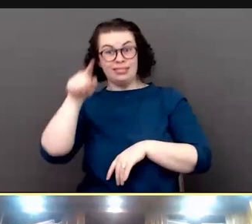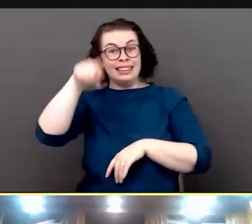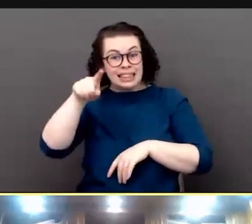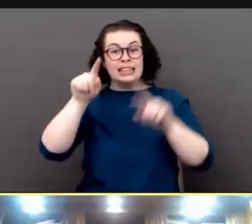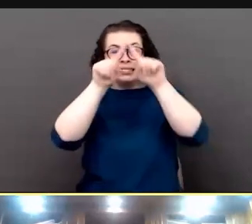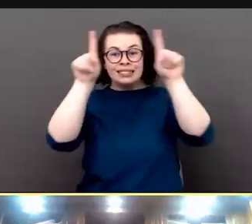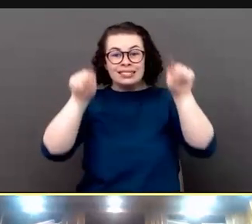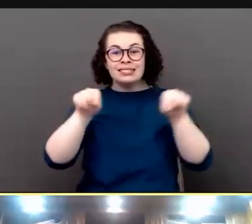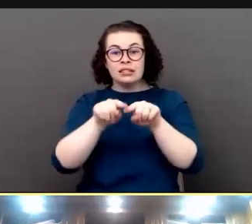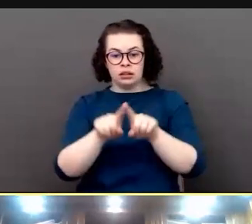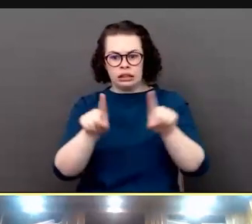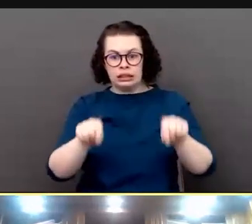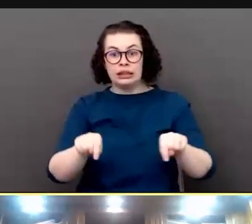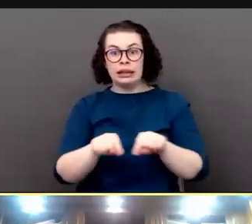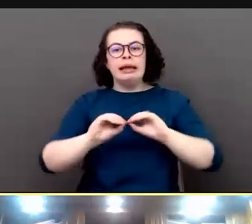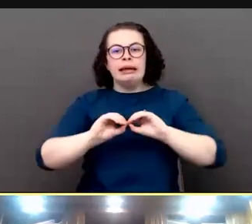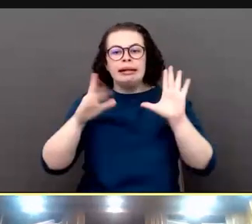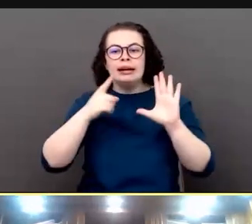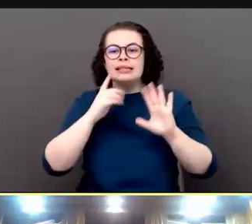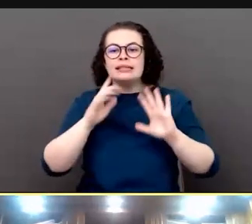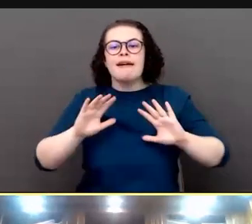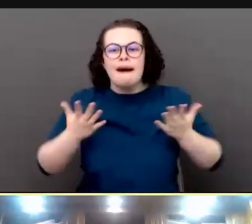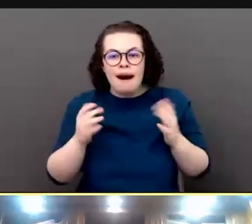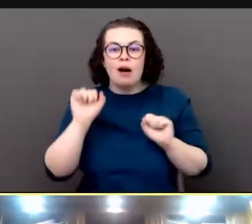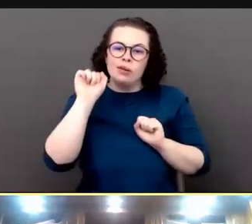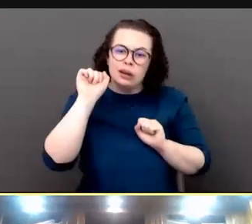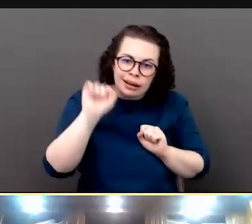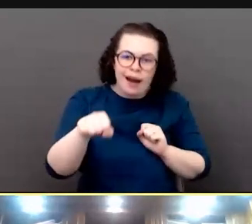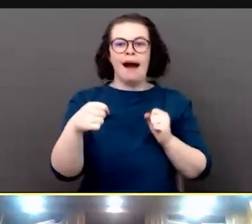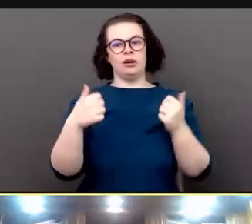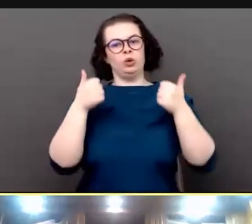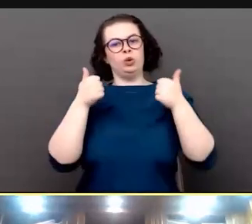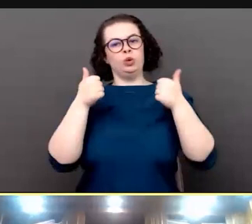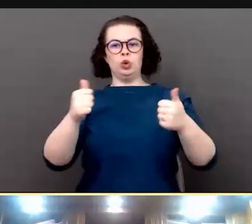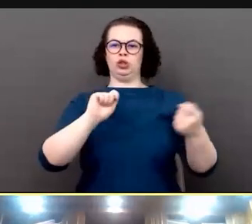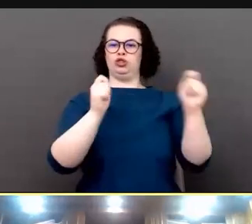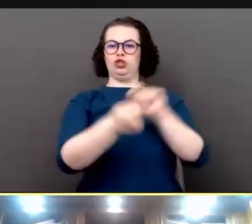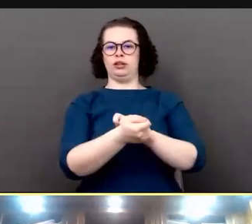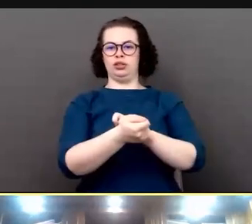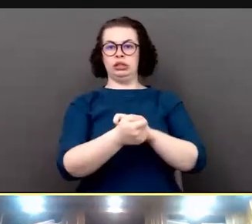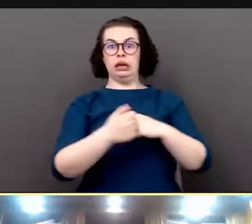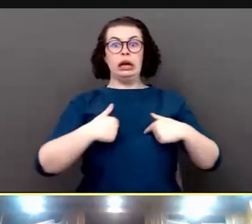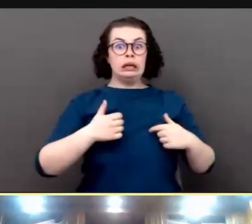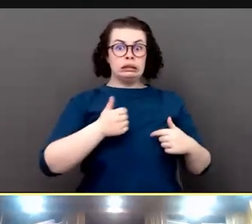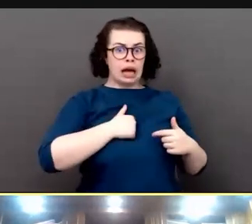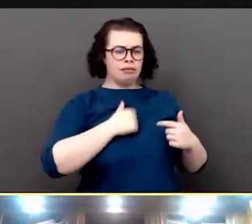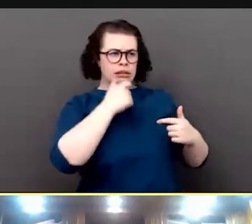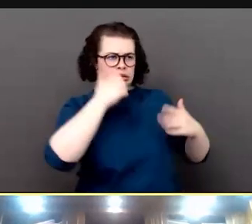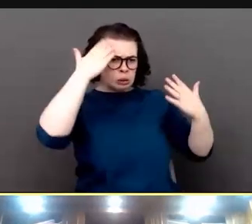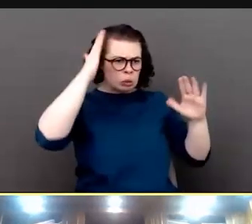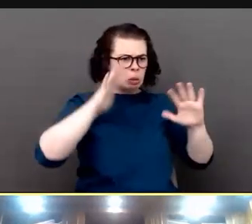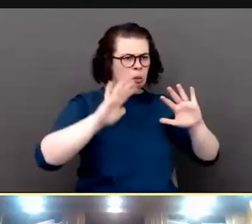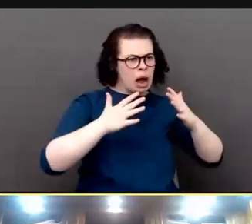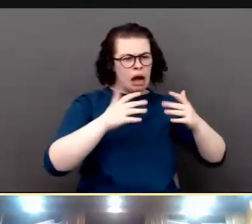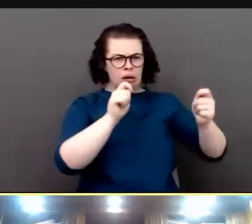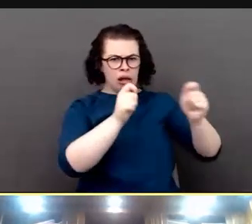deliver accessible, because it could inspire for management of buildings, for the building itself, construction companies